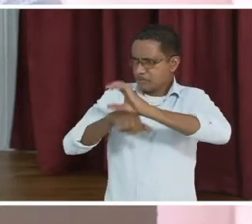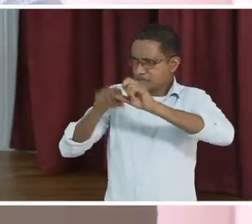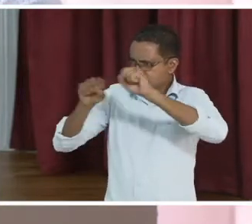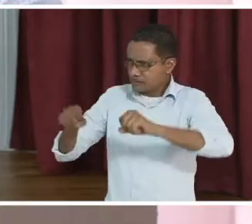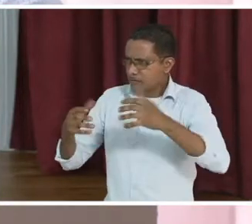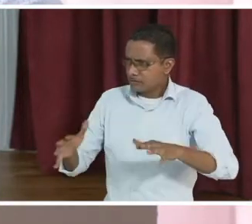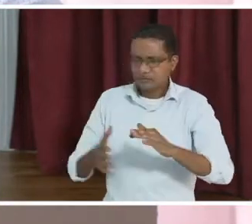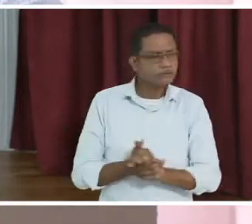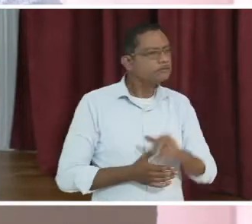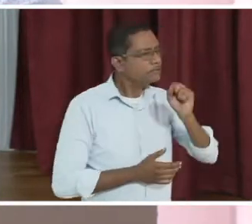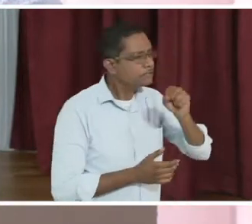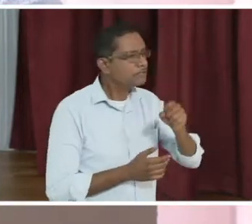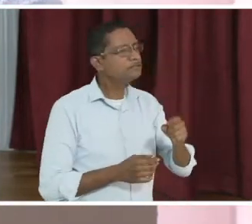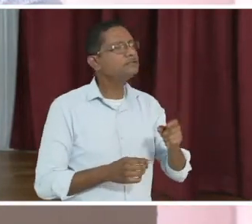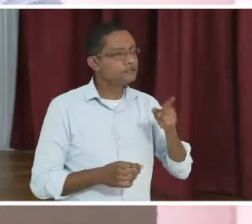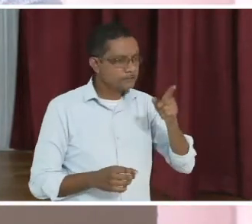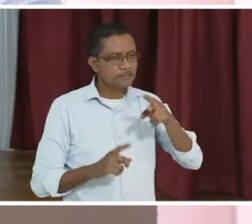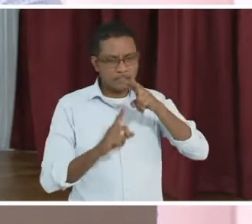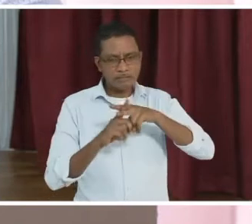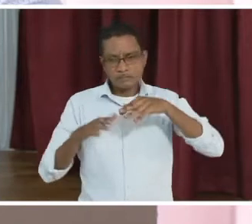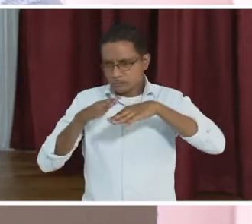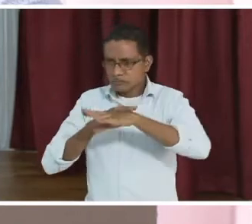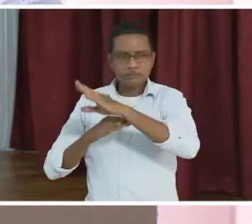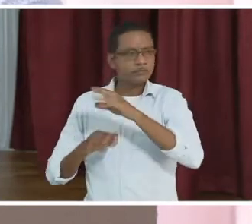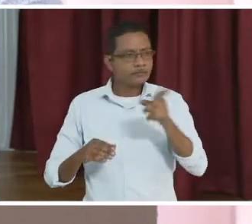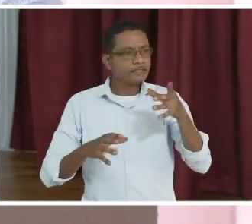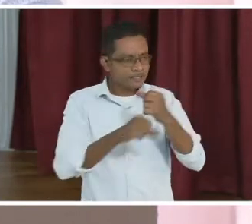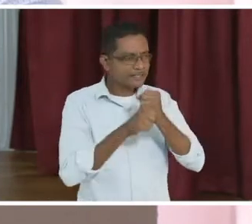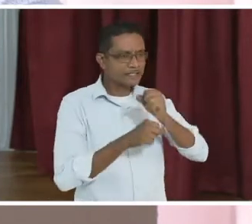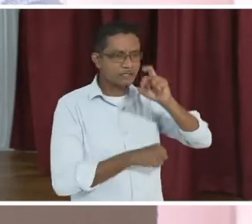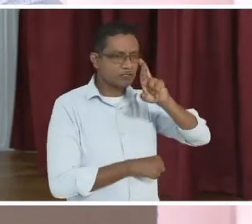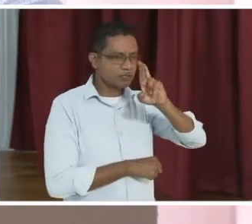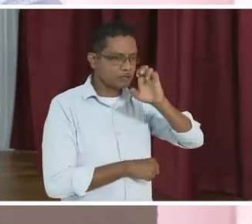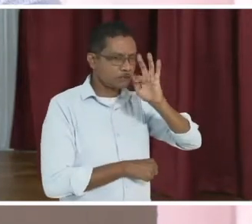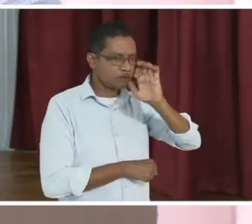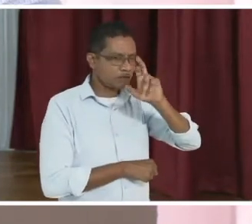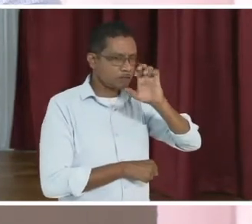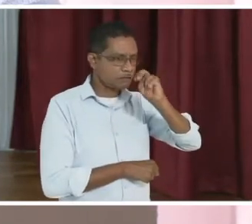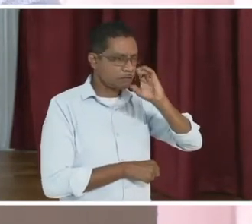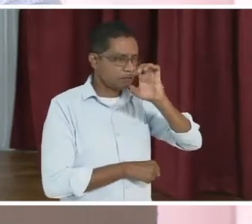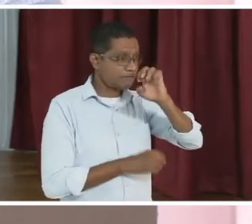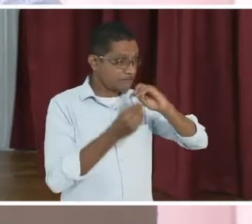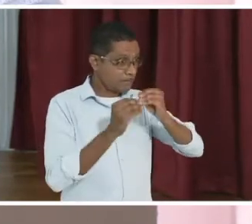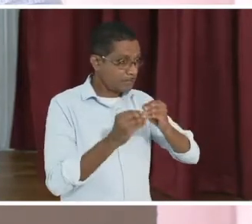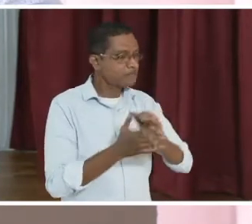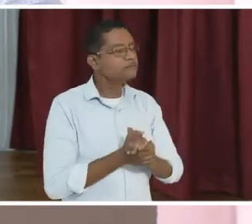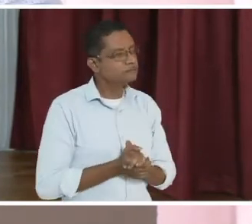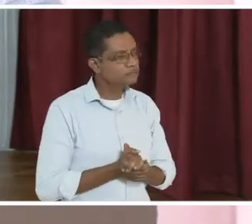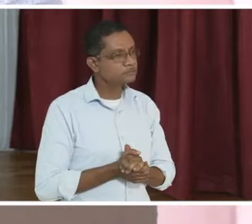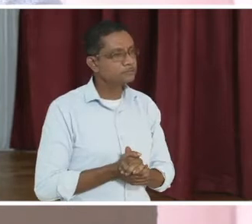that reference number, that is basically your key or your token. So when there's a random draw, it